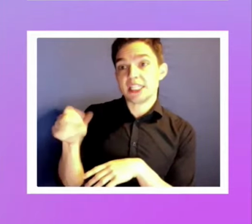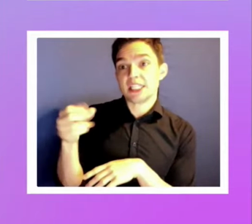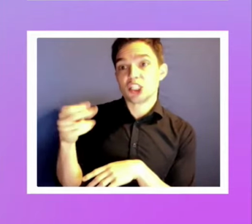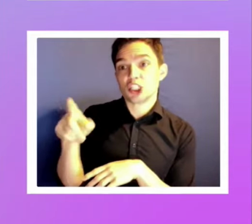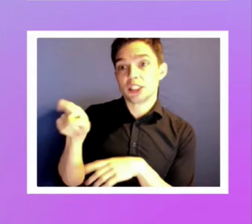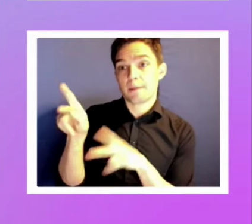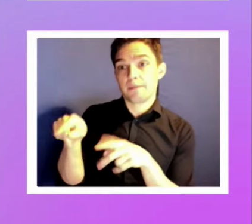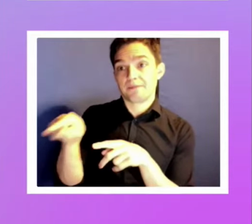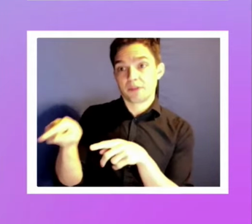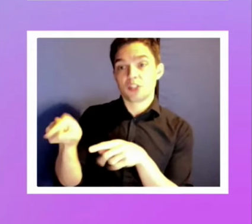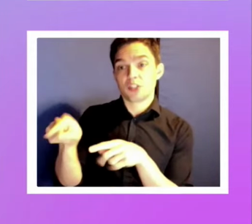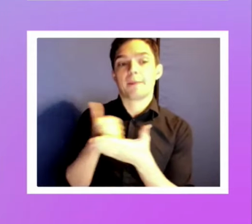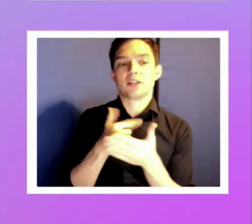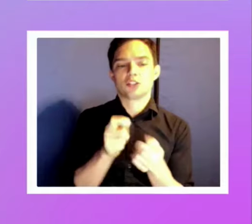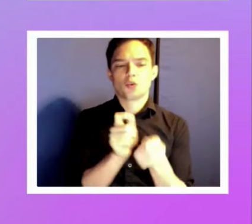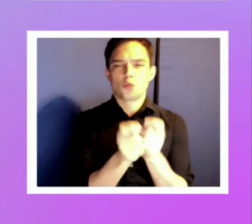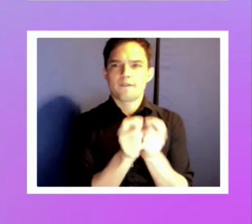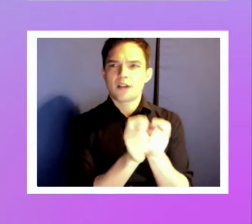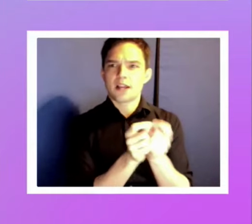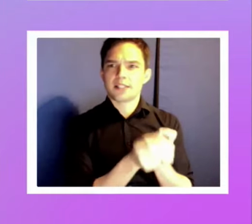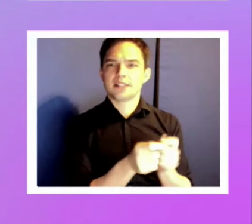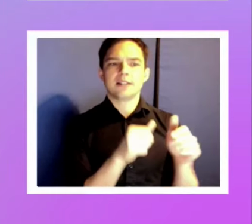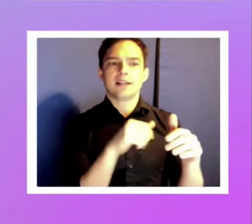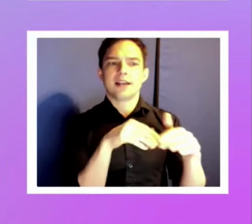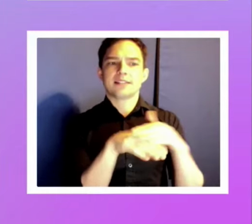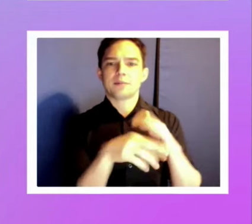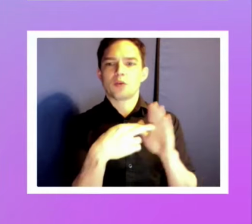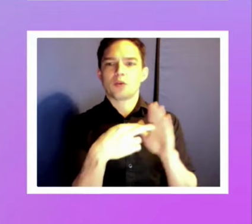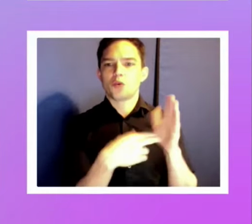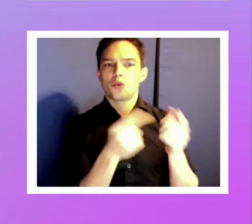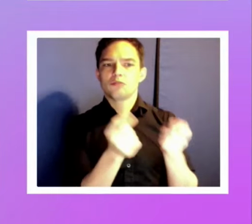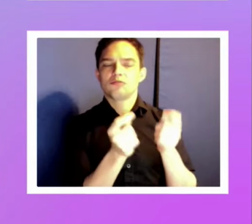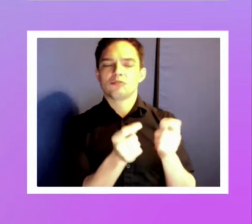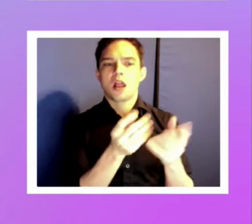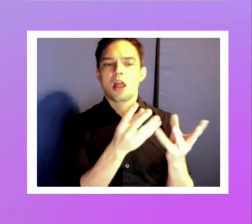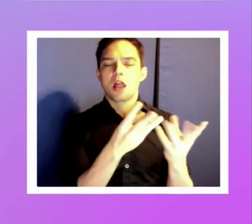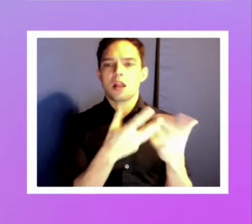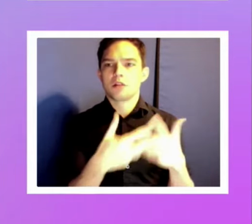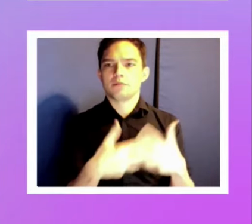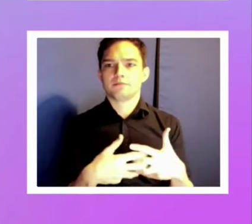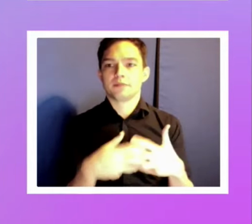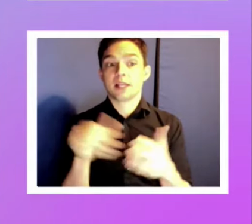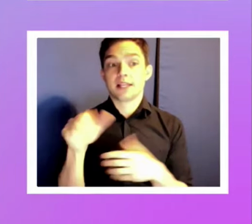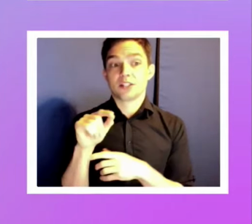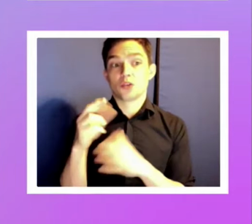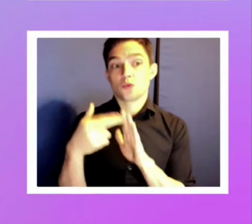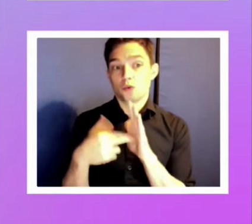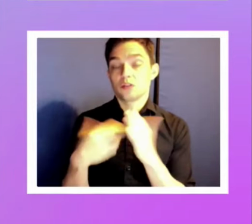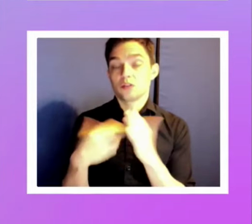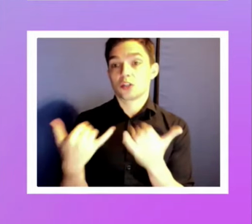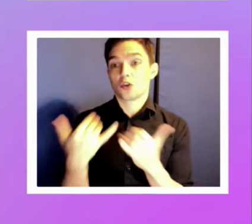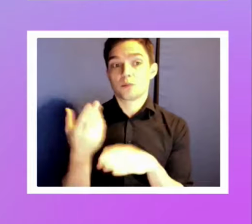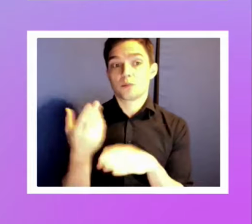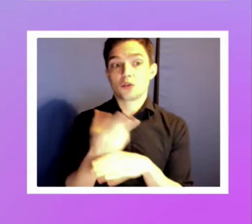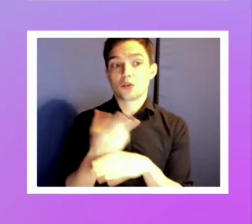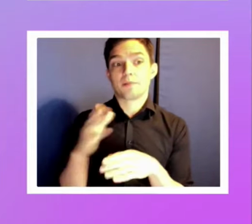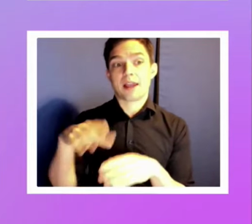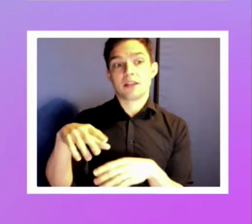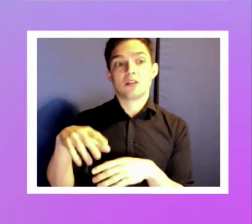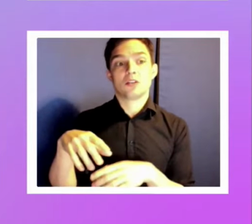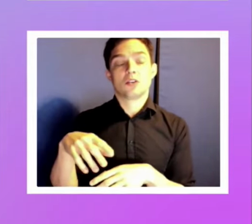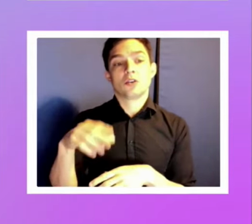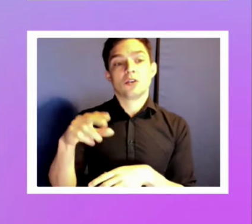lot in refining accessibility rules. Here's ACT rules are currently used by the Norwegian